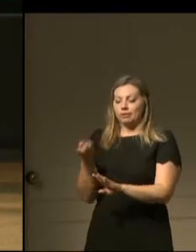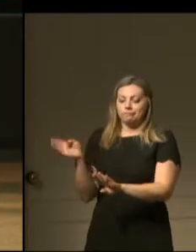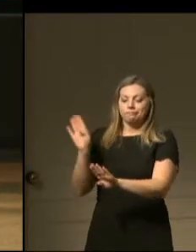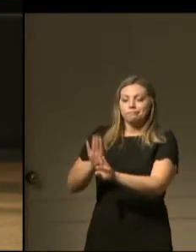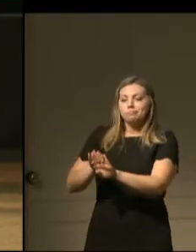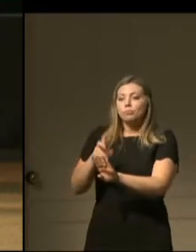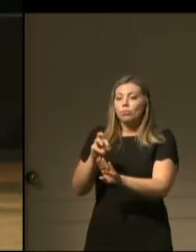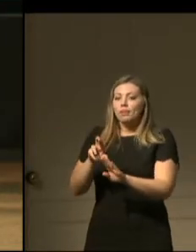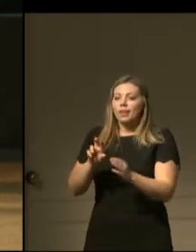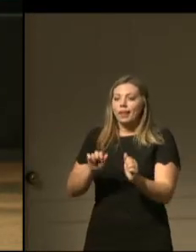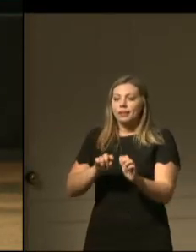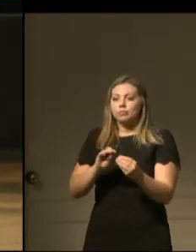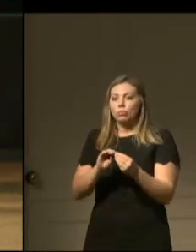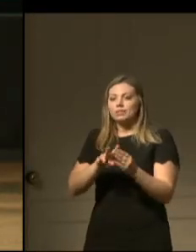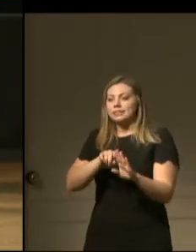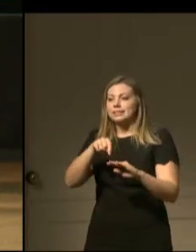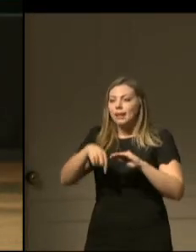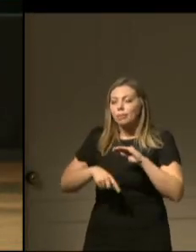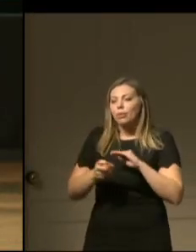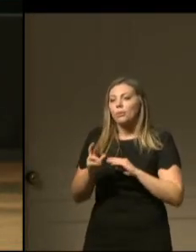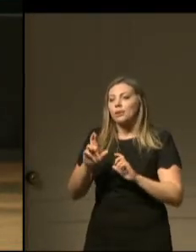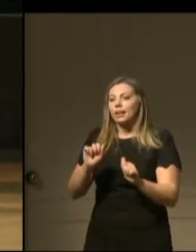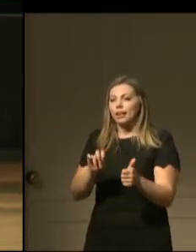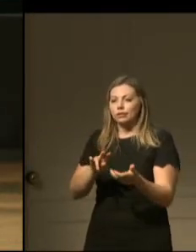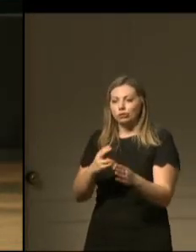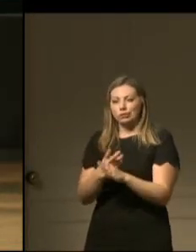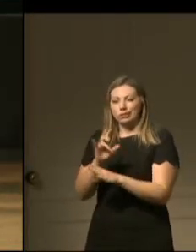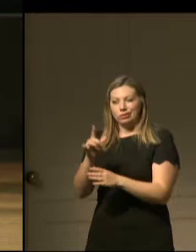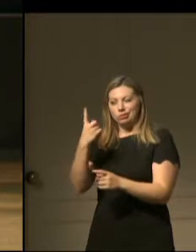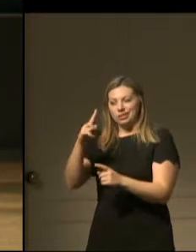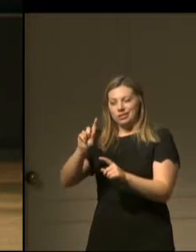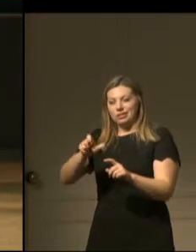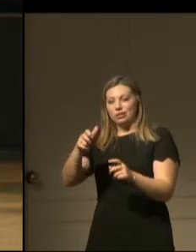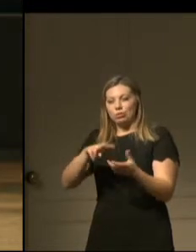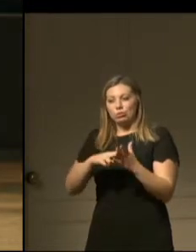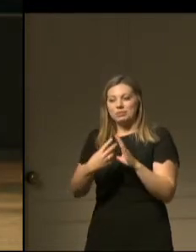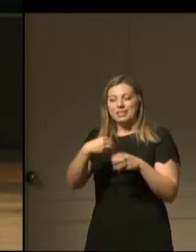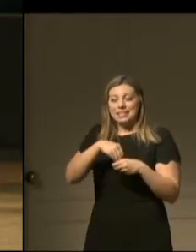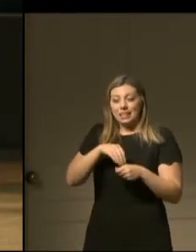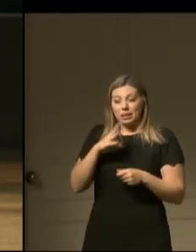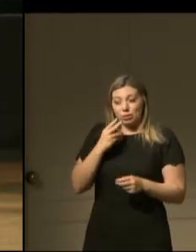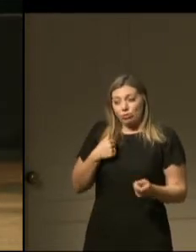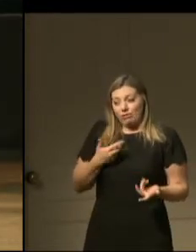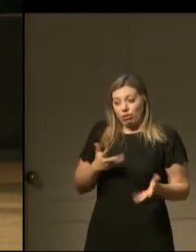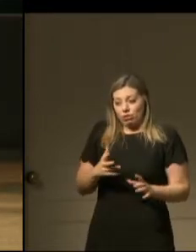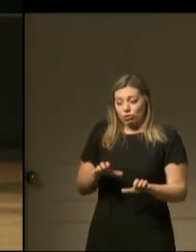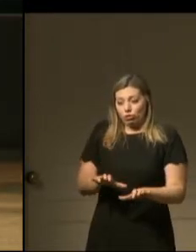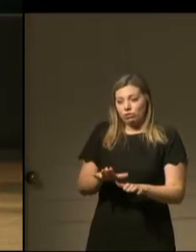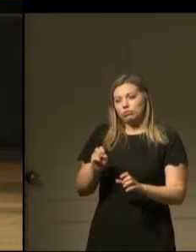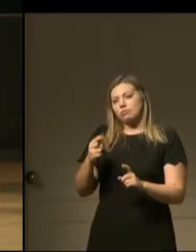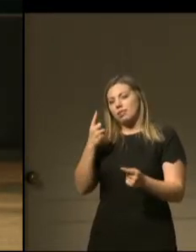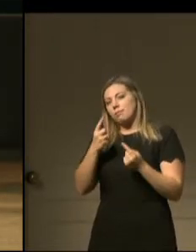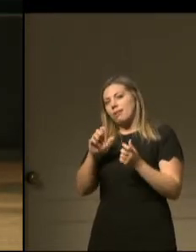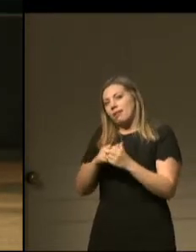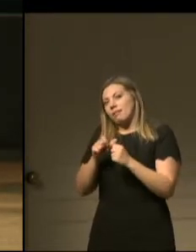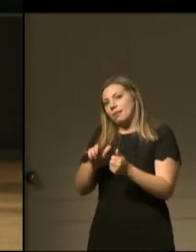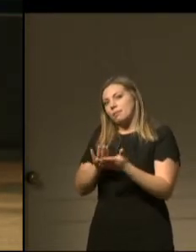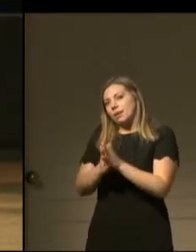or could we repurpose that inside of experiences that we've created and try to make them interactive that way.